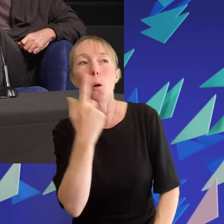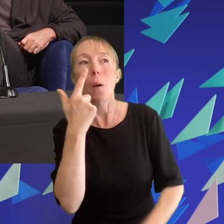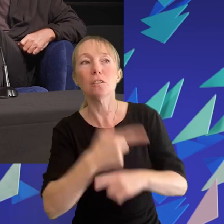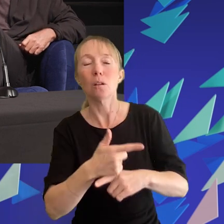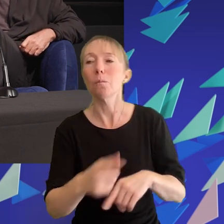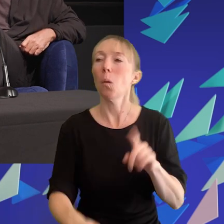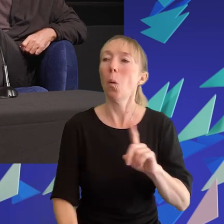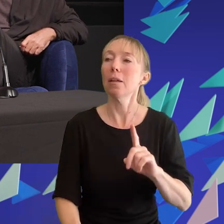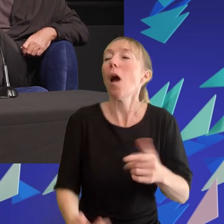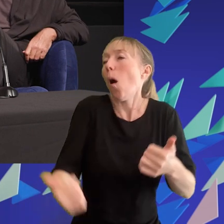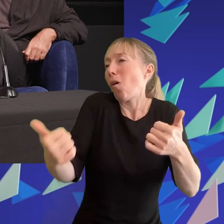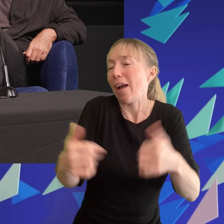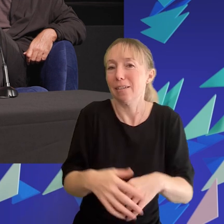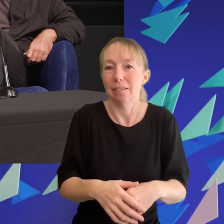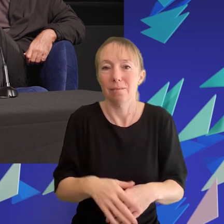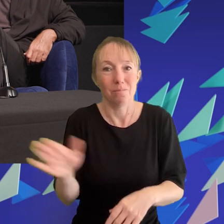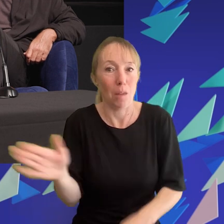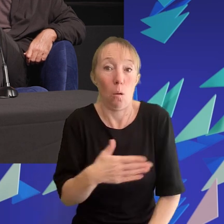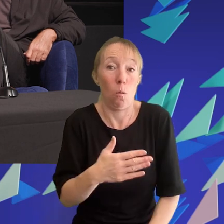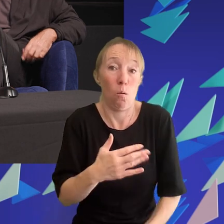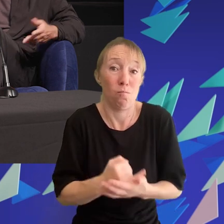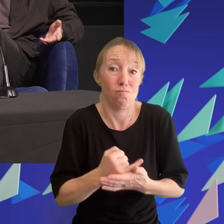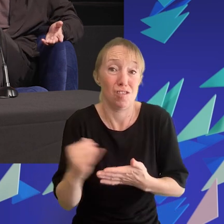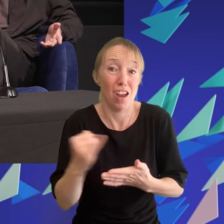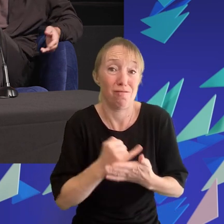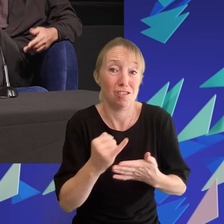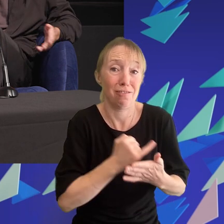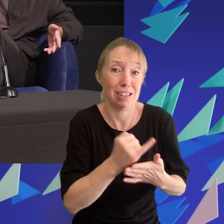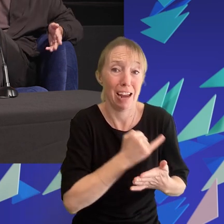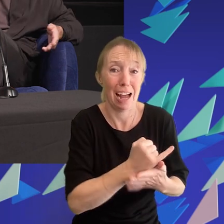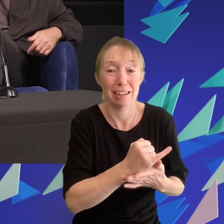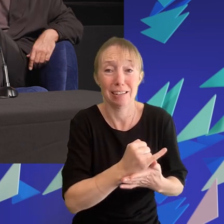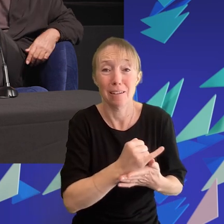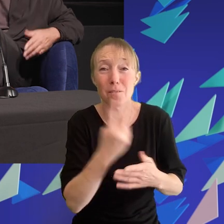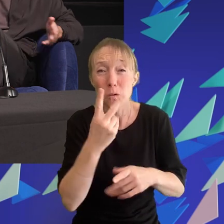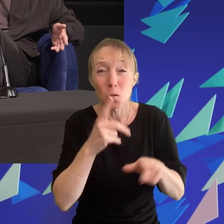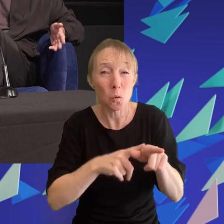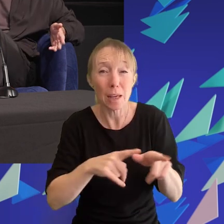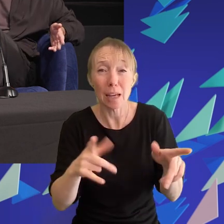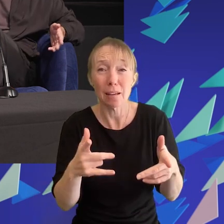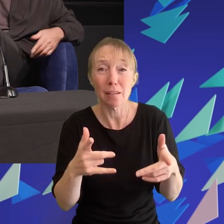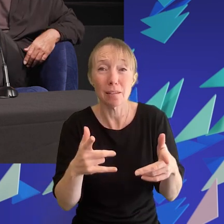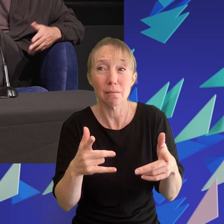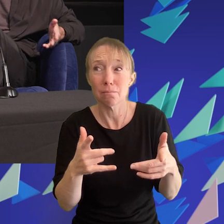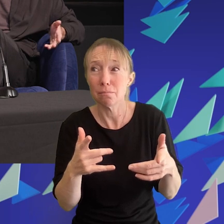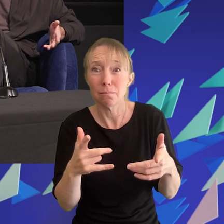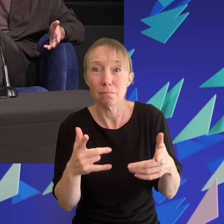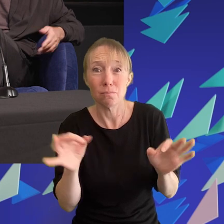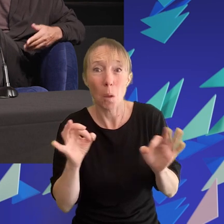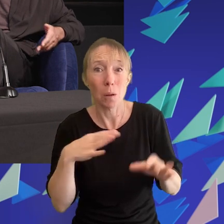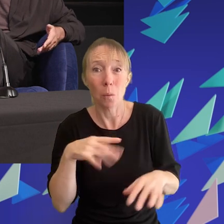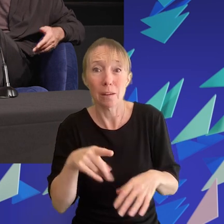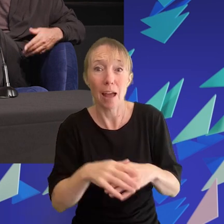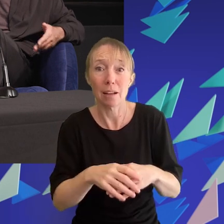going to be in one shot. Oh, great. Everybody reject the idea. So, I mean, for 2 years, nobody said, you know, comedy